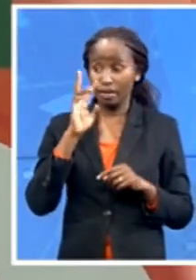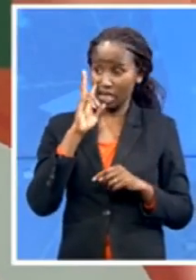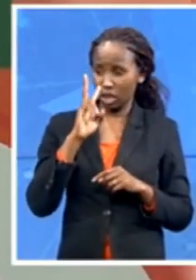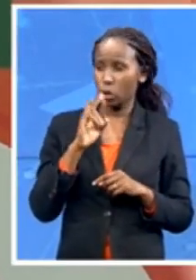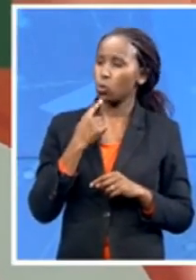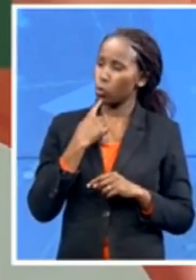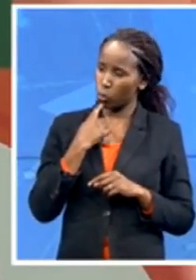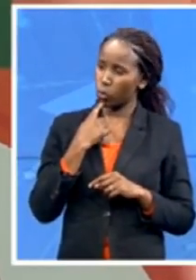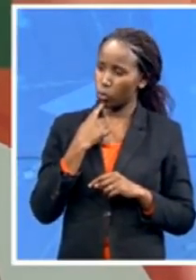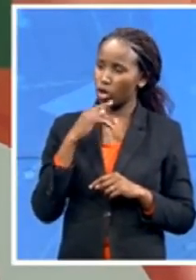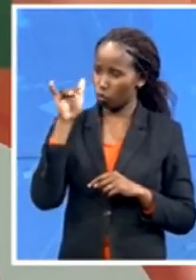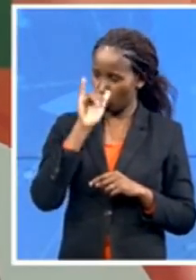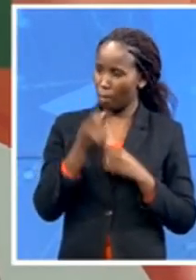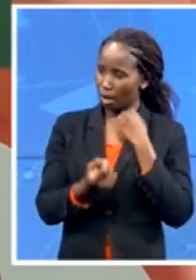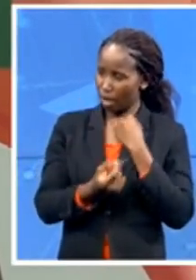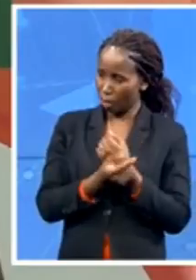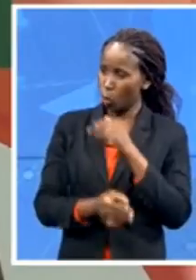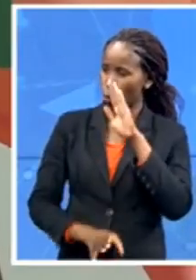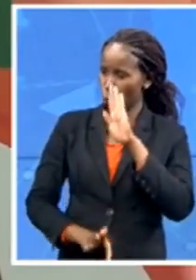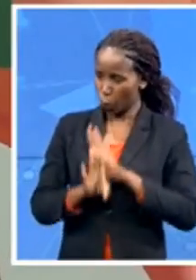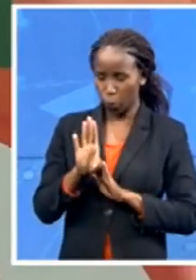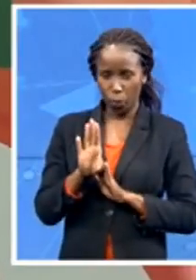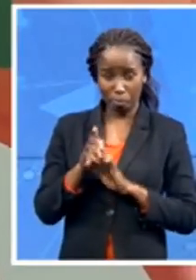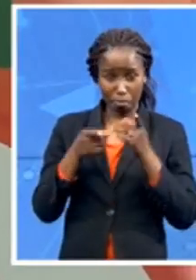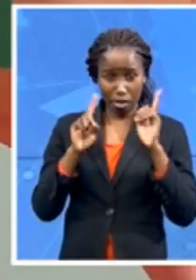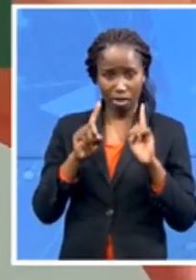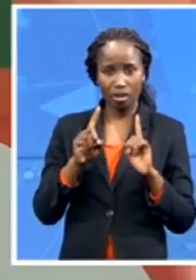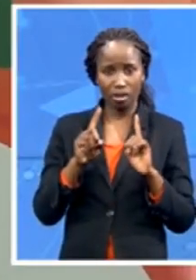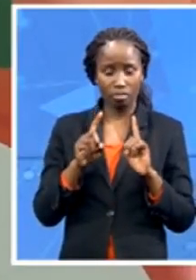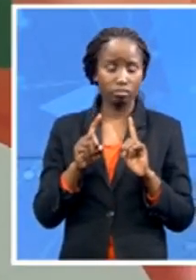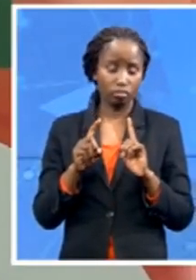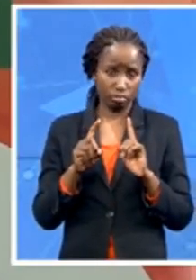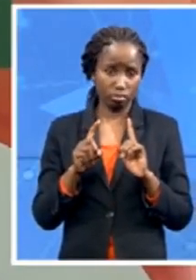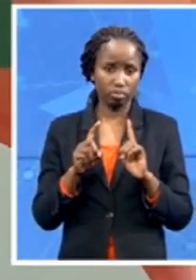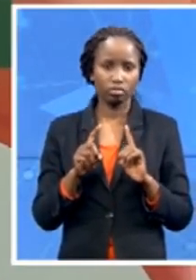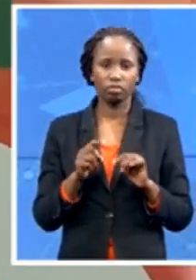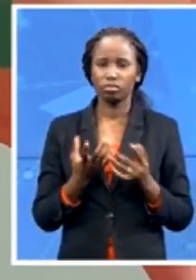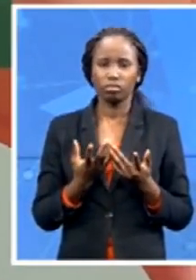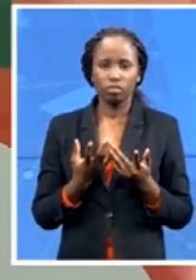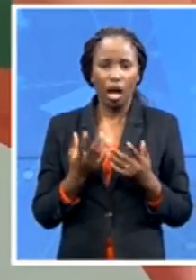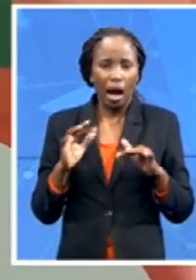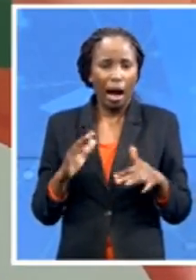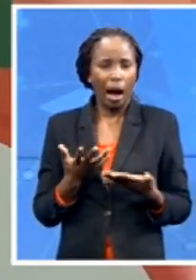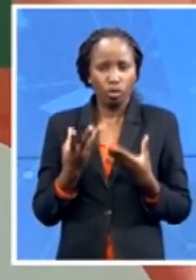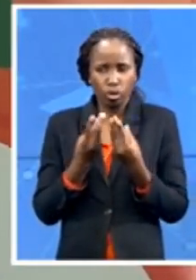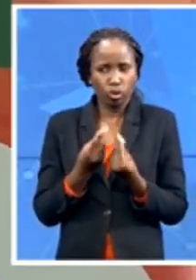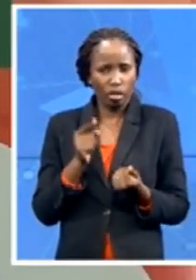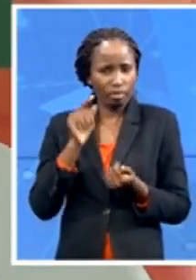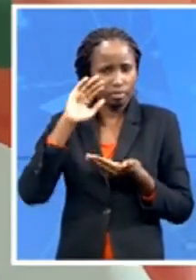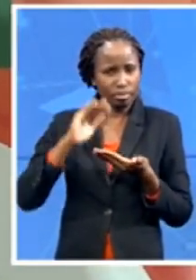and on the increase, how will we stem the tide of gender-based violence,